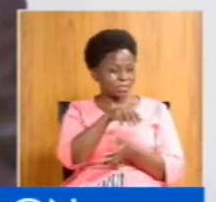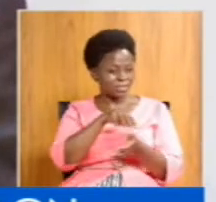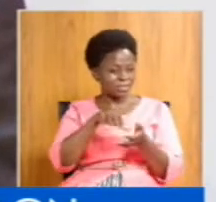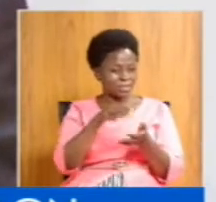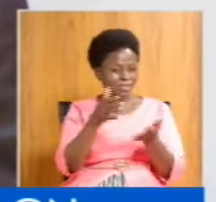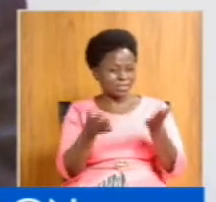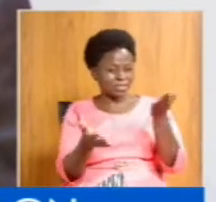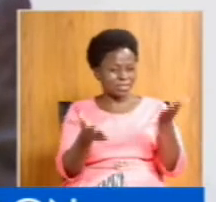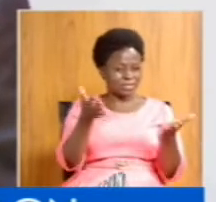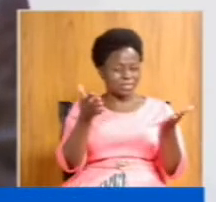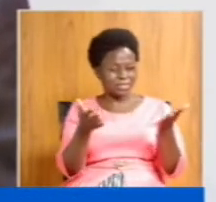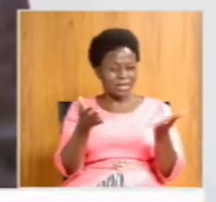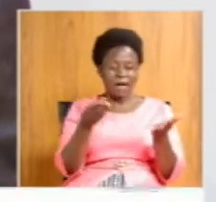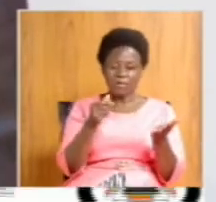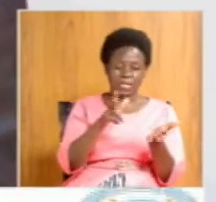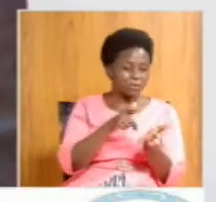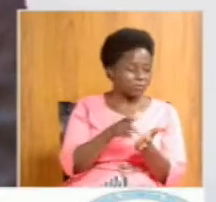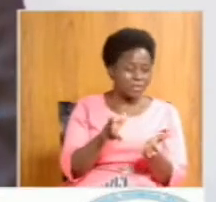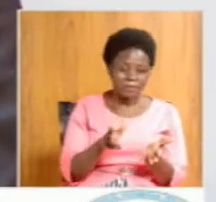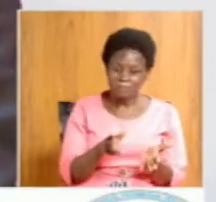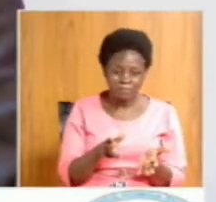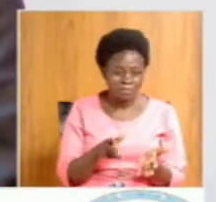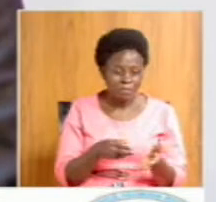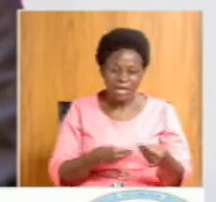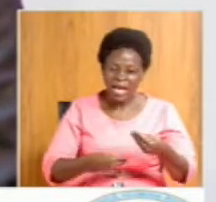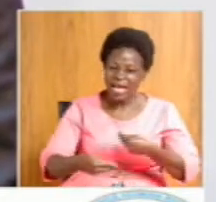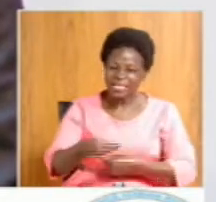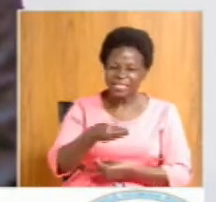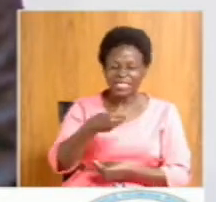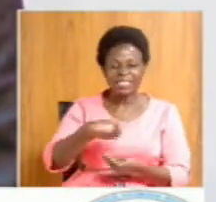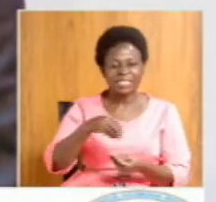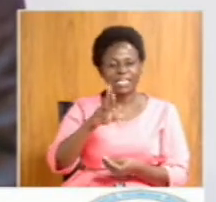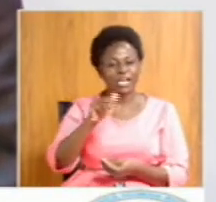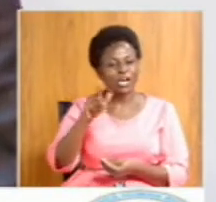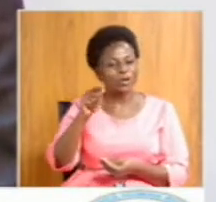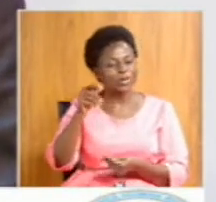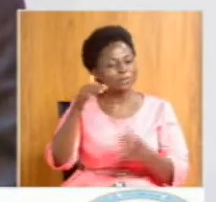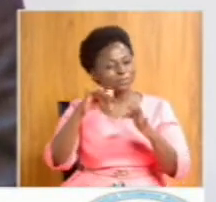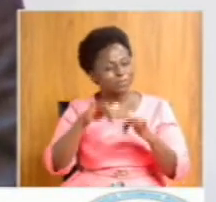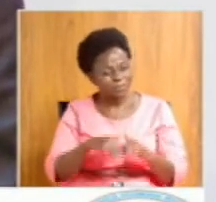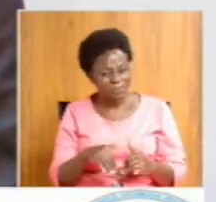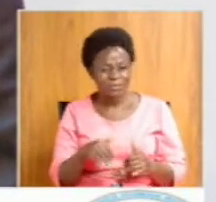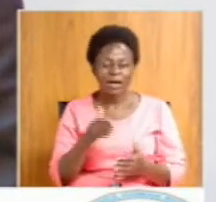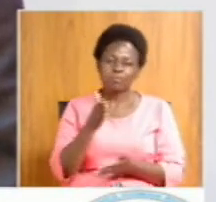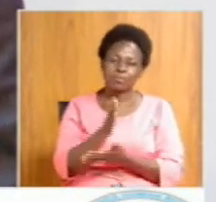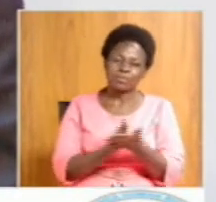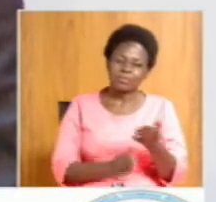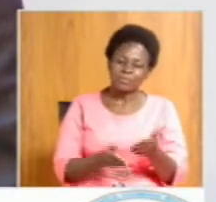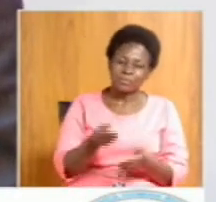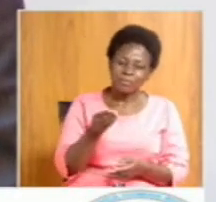balance of payments we wouldn't have the money to pay our exchange rate will deteriorate so there was some money that was lent